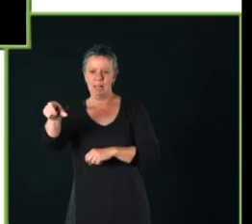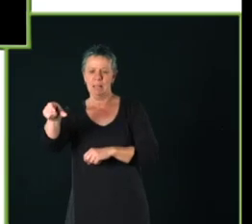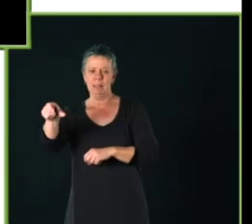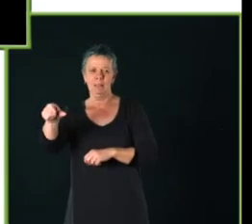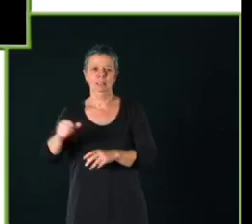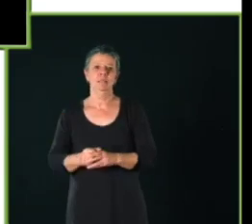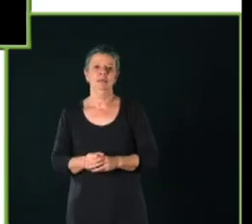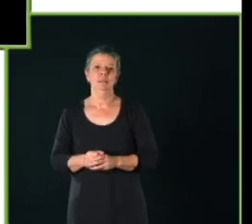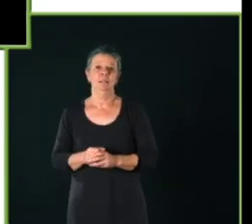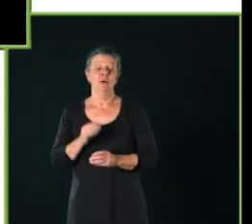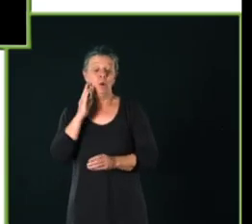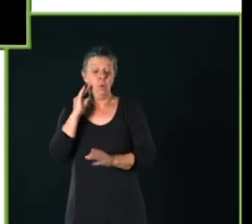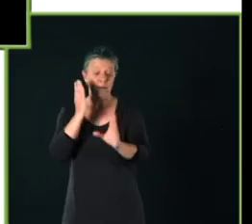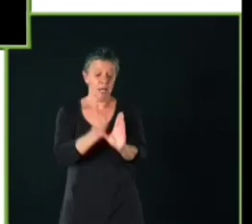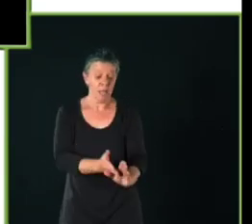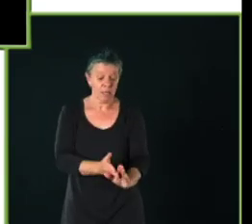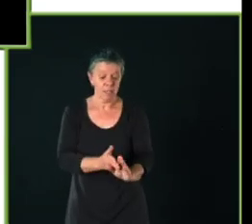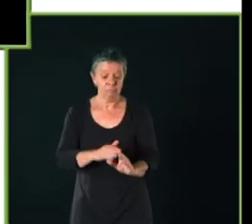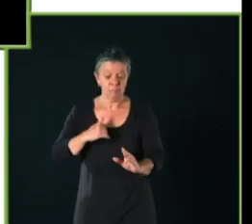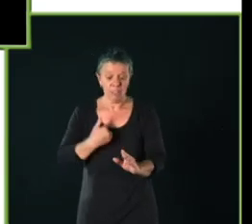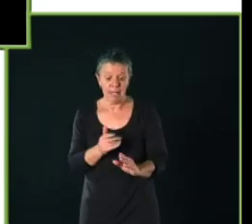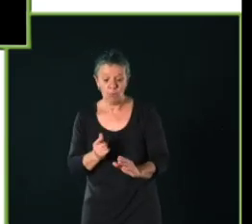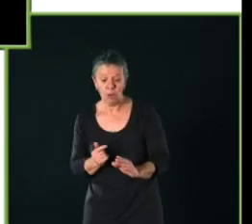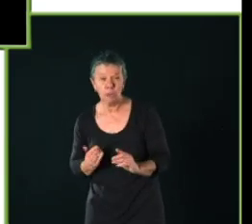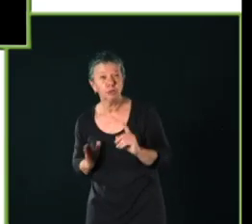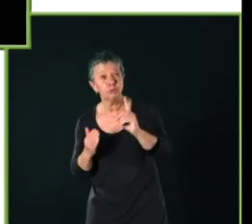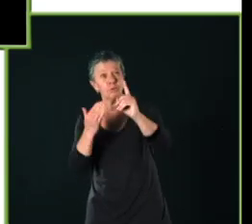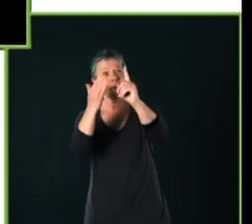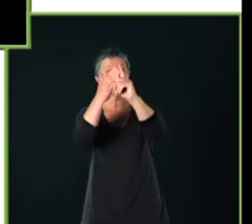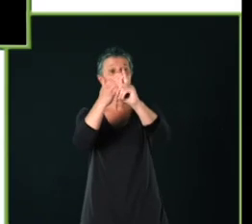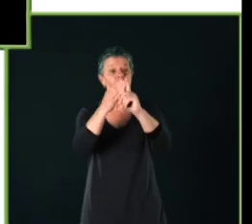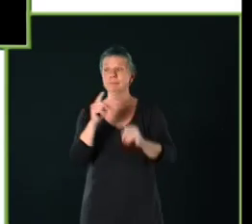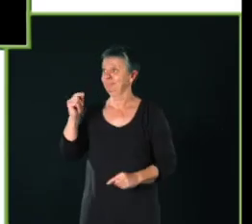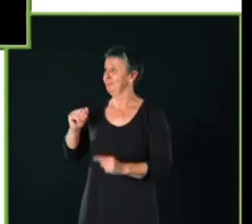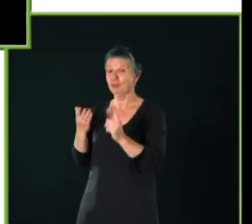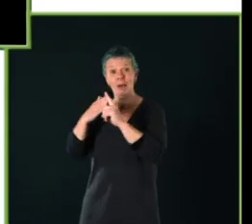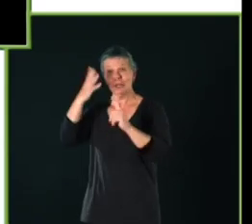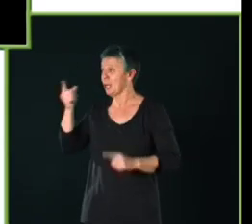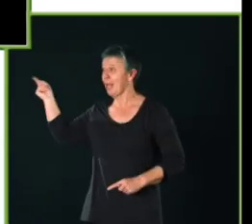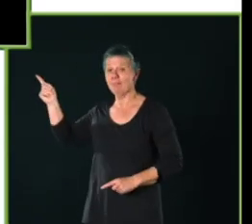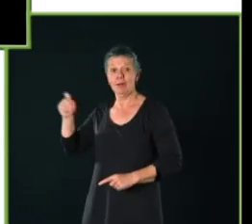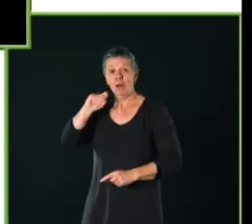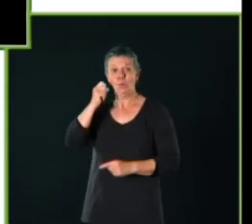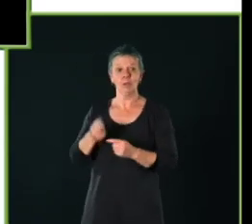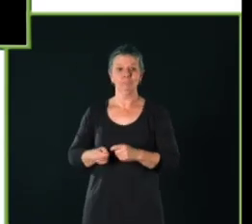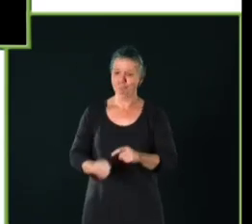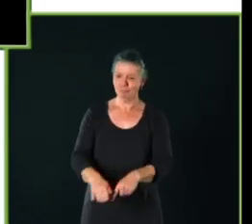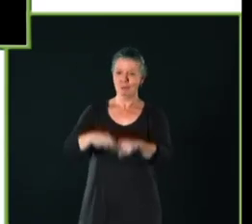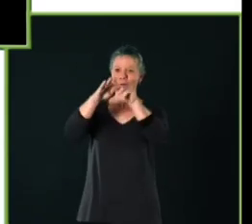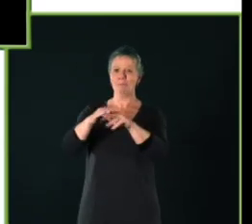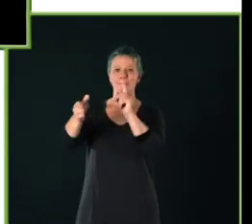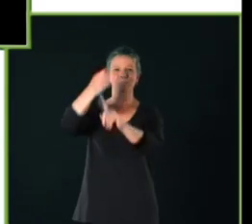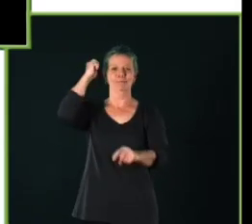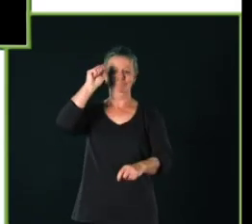you need a strategy to see you can get to the end. He's got a strategy, he's going to be a digger driver. We need to make sure